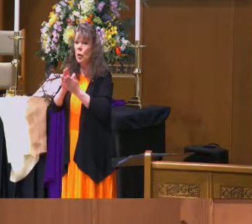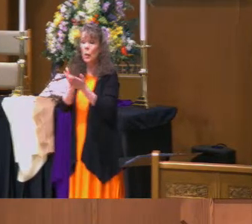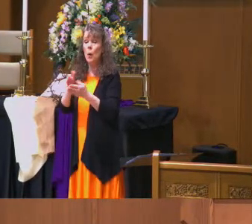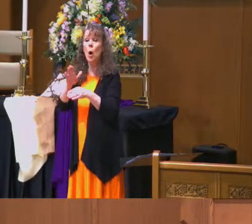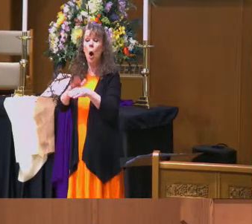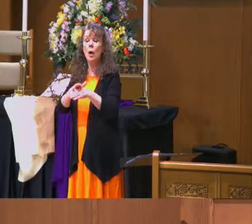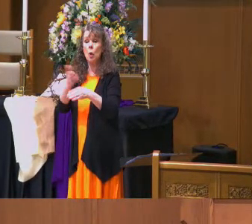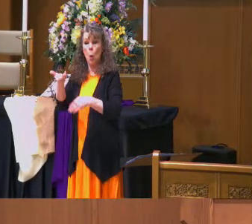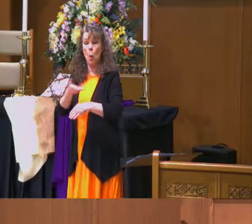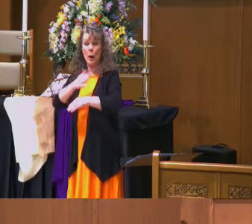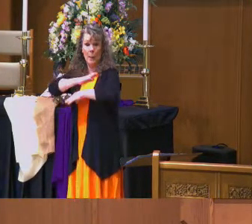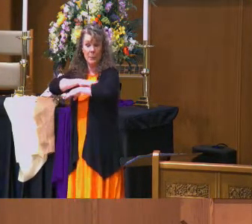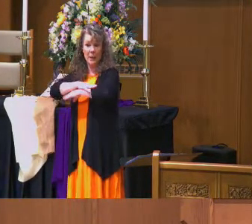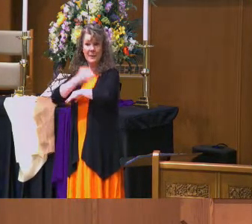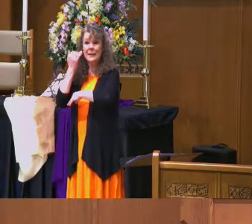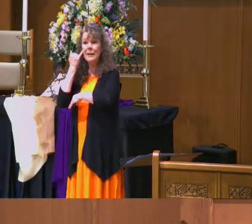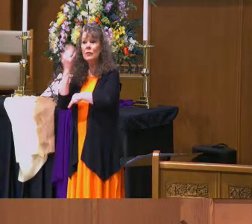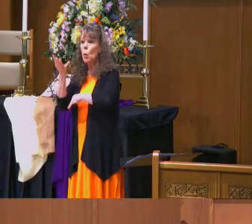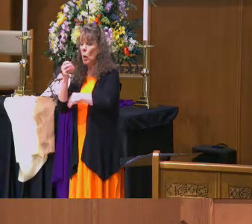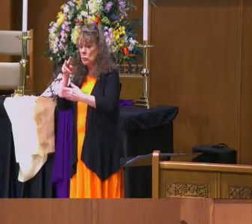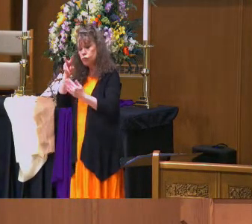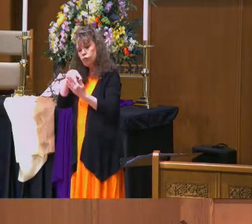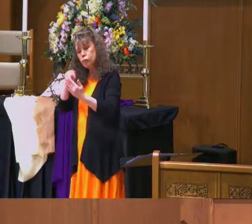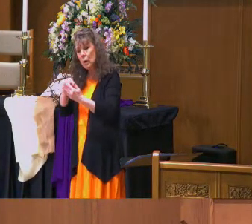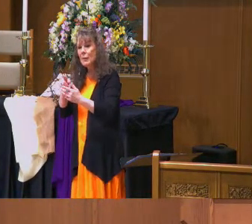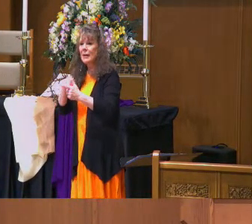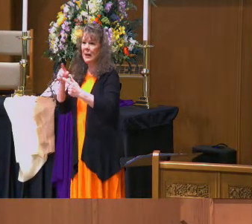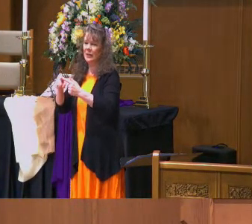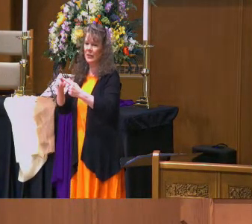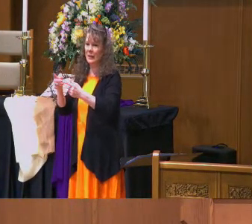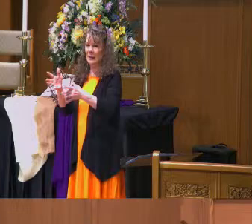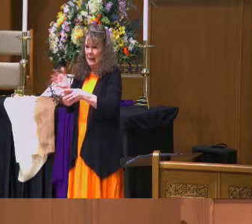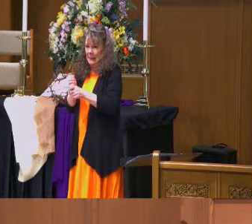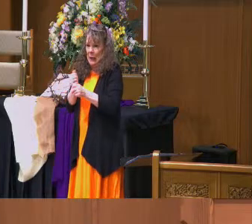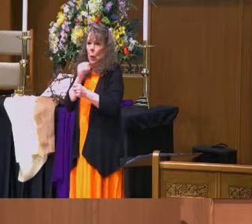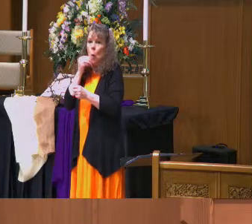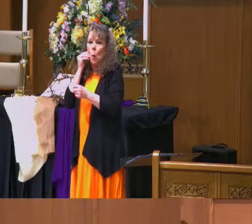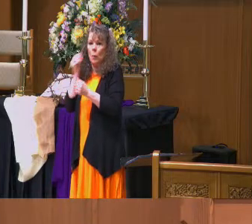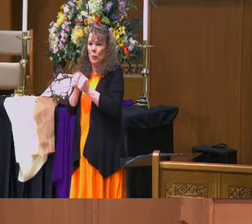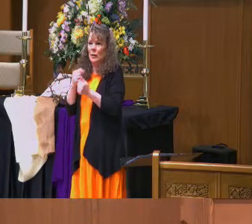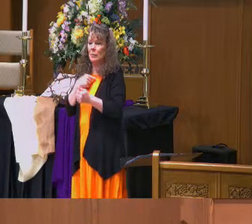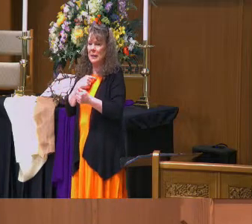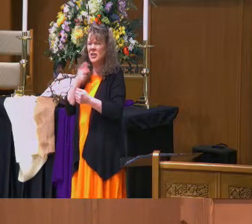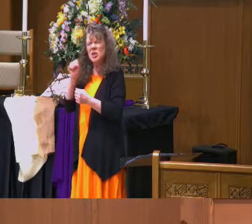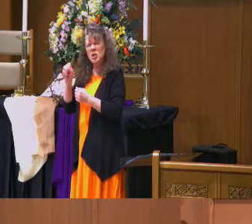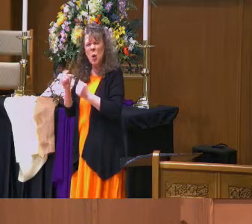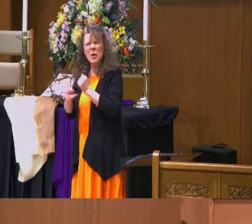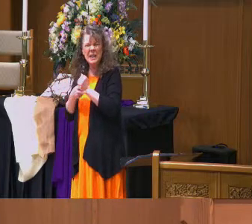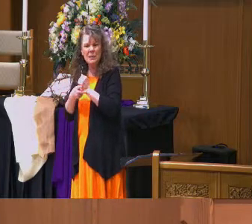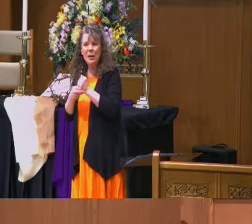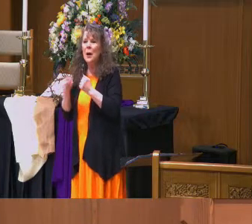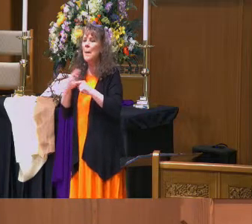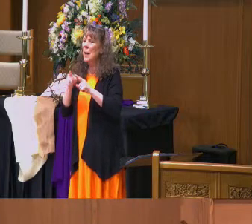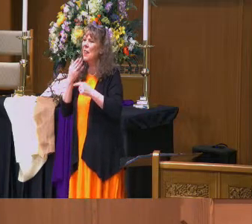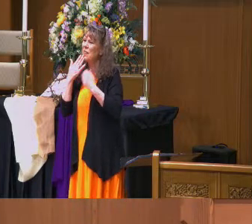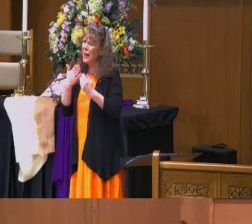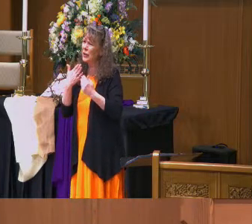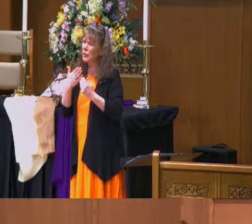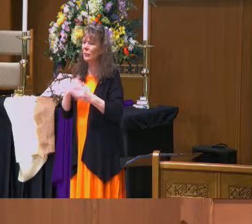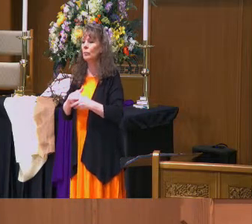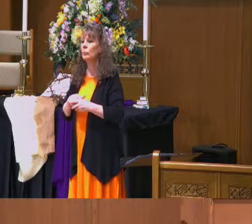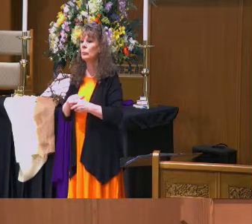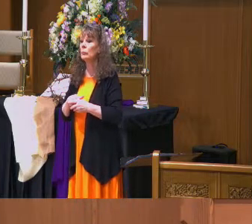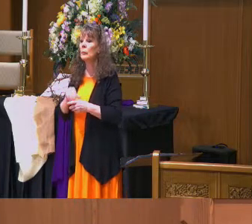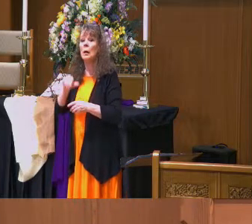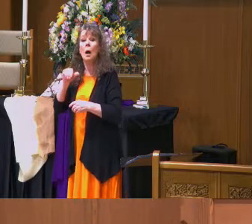welcome desk if you would like to look through it, and then I'm taking it home with me so that I can keep that. But thank you all so much for that. Are